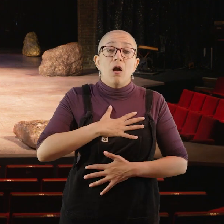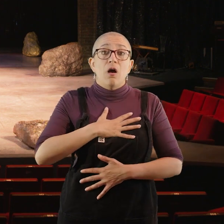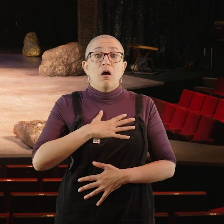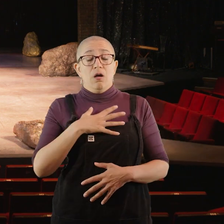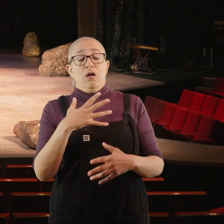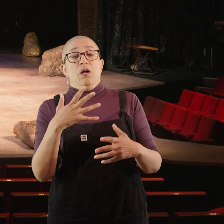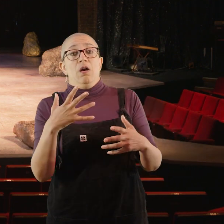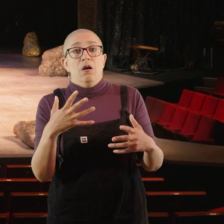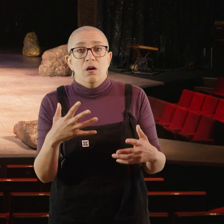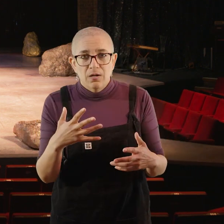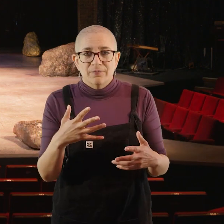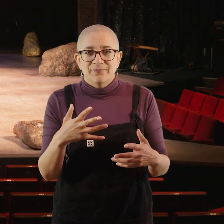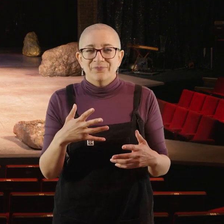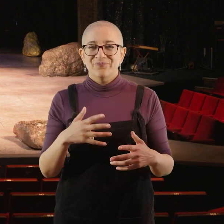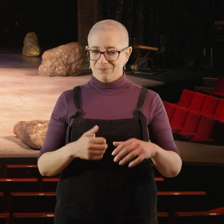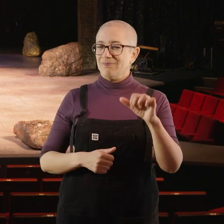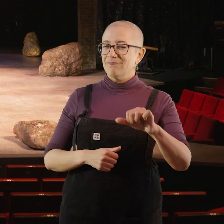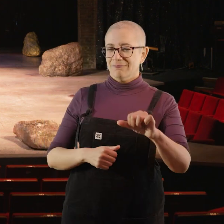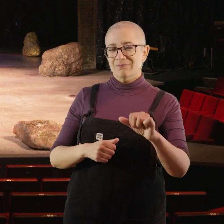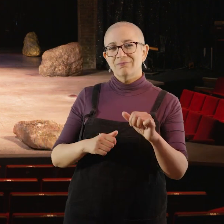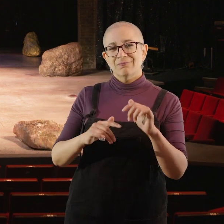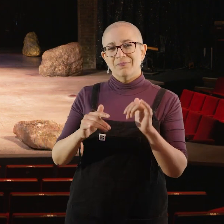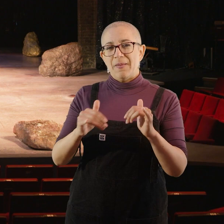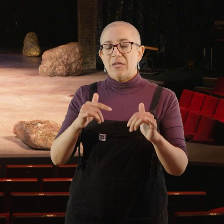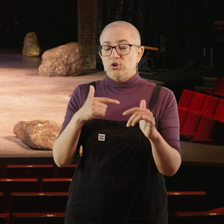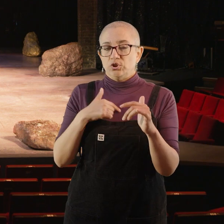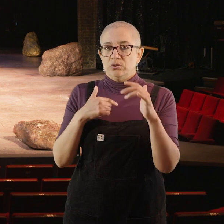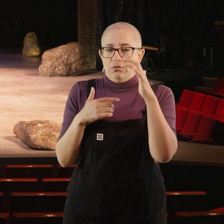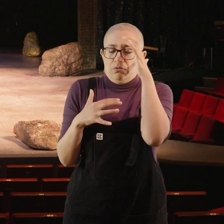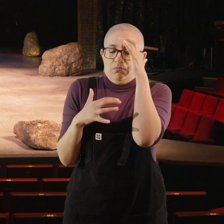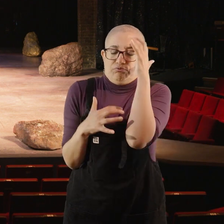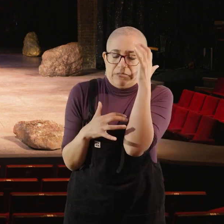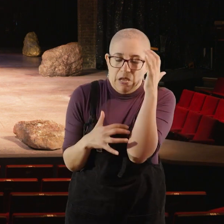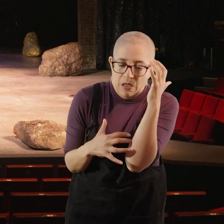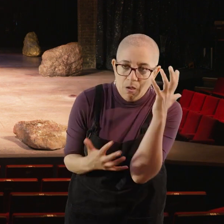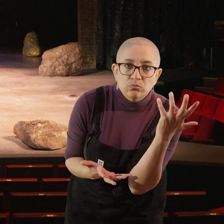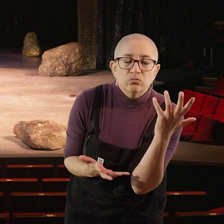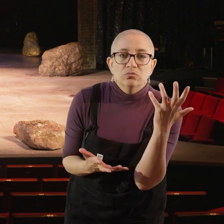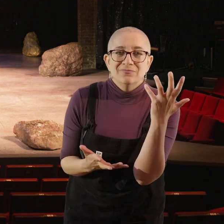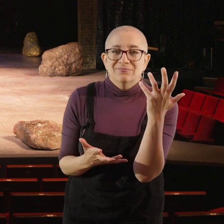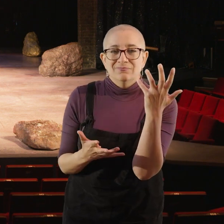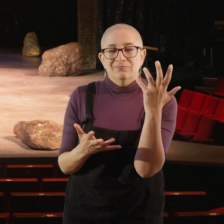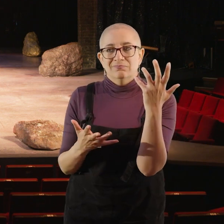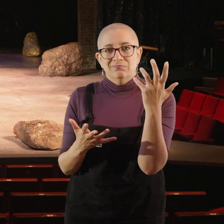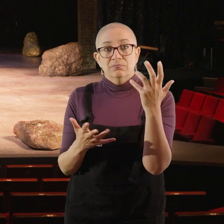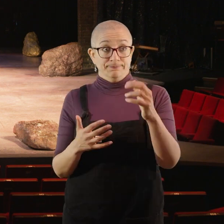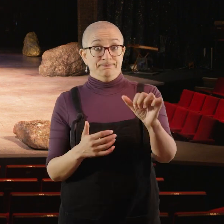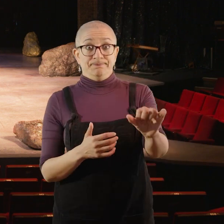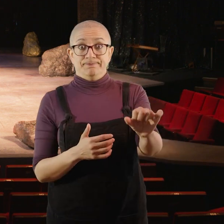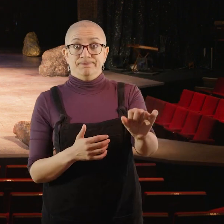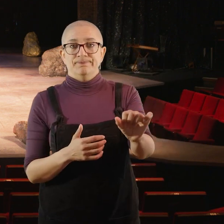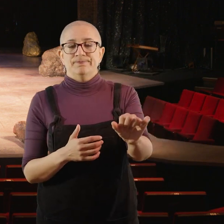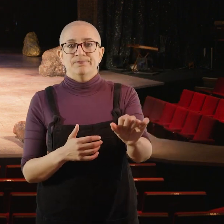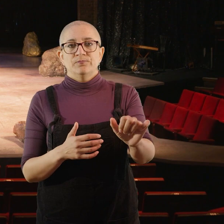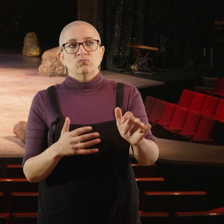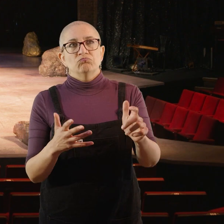it really breaks him down emotionally, or in some capacity we see that physically. Yeah, really maybe, profound. and then she. So it's almost